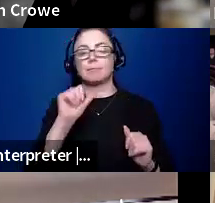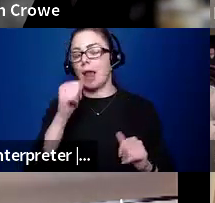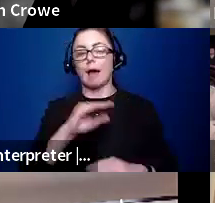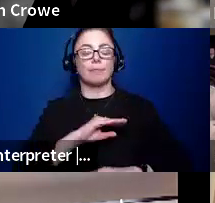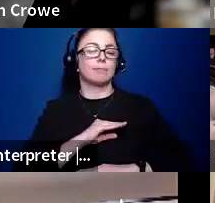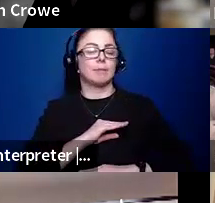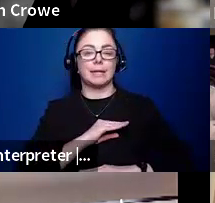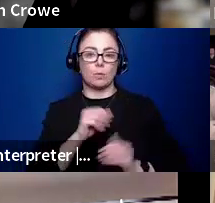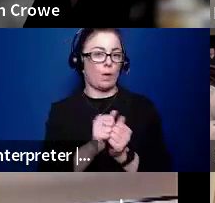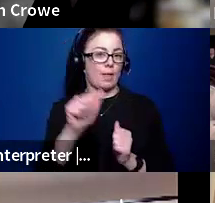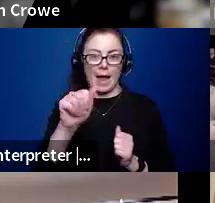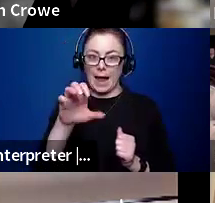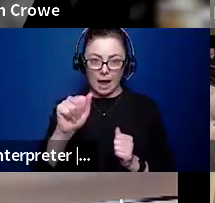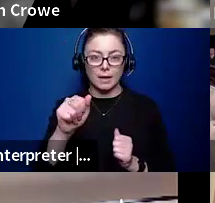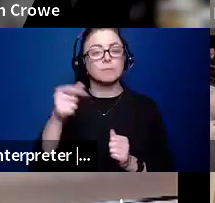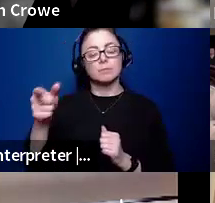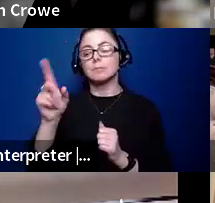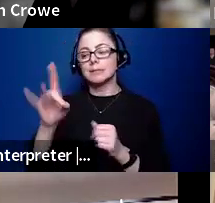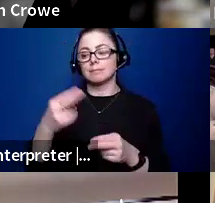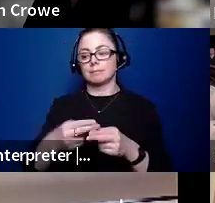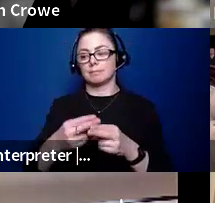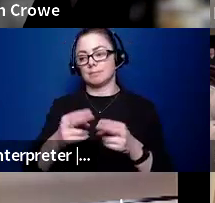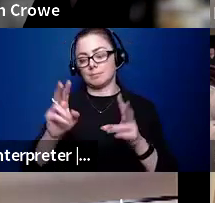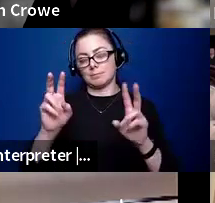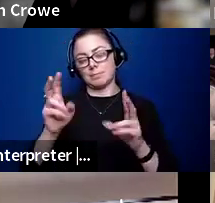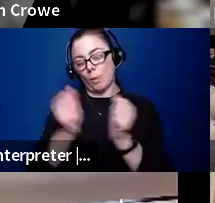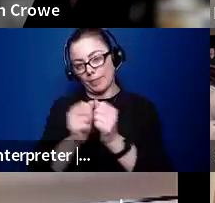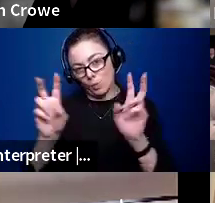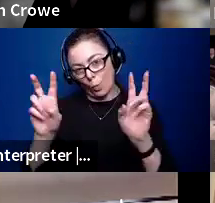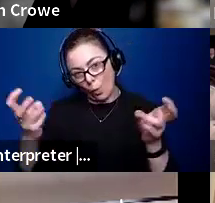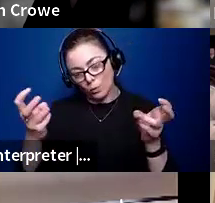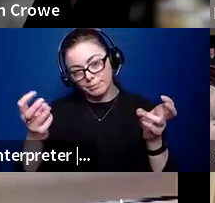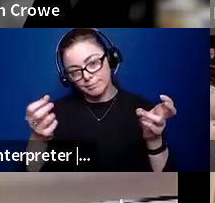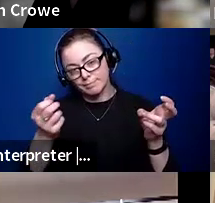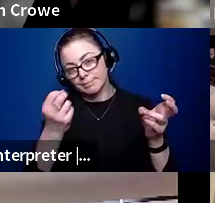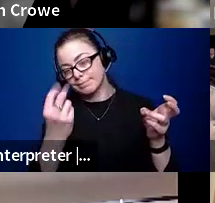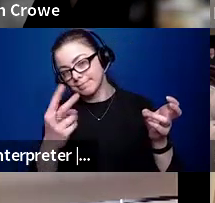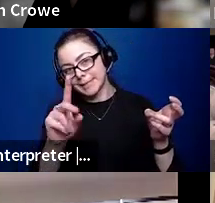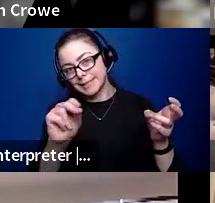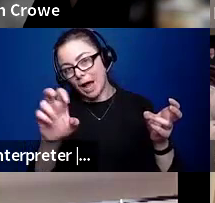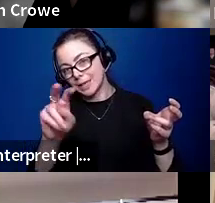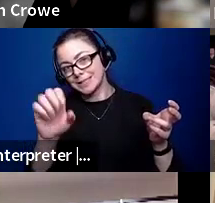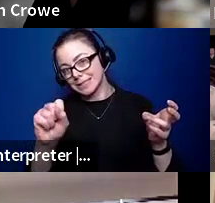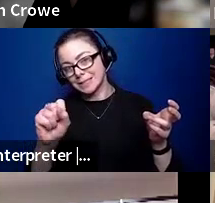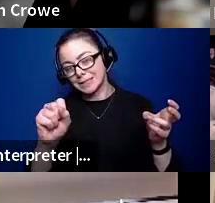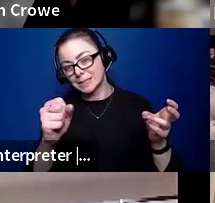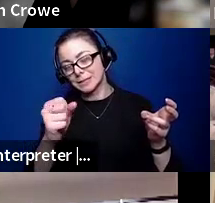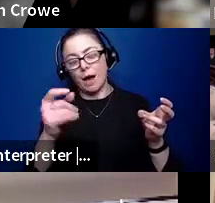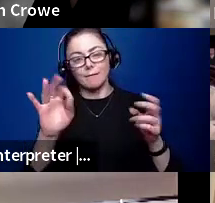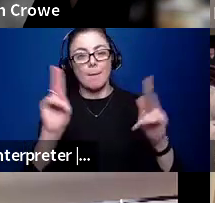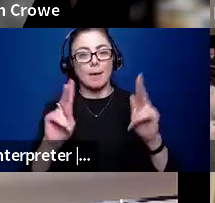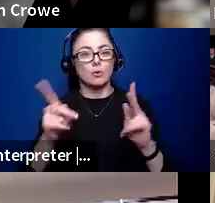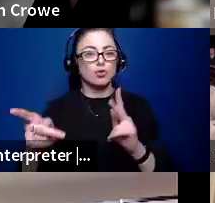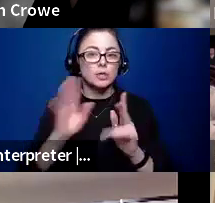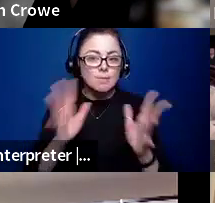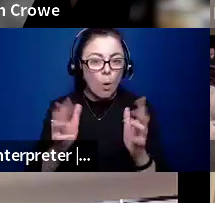condition of the state, she stated she talked with, quote, dozens of stakeholders. So besides the, quote, dozens of people she spoke with, was there